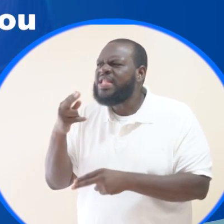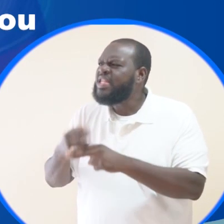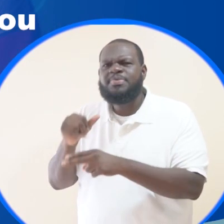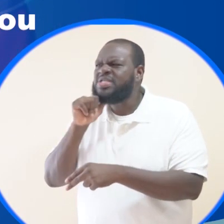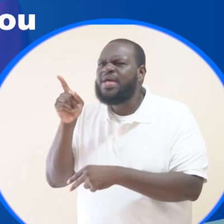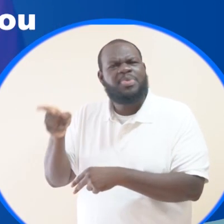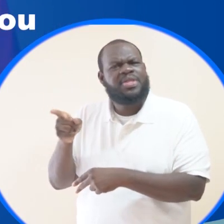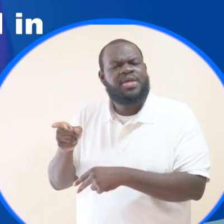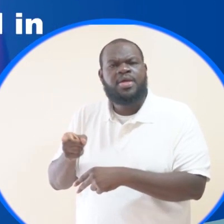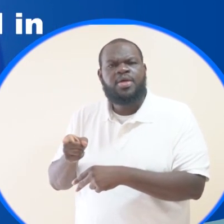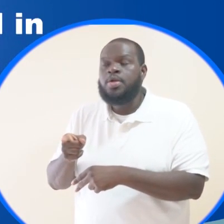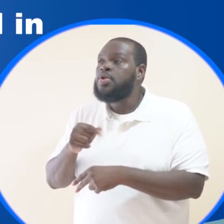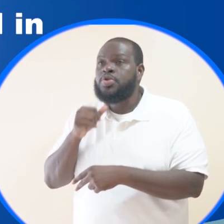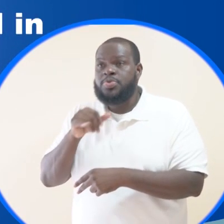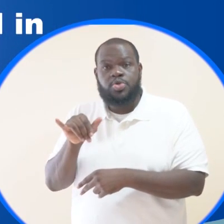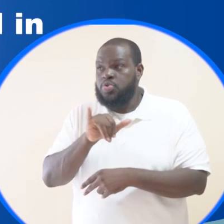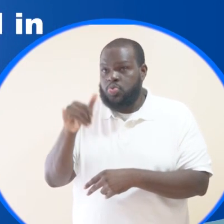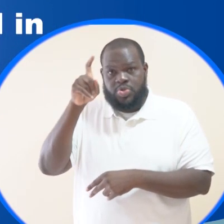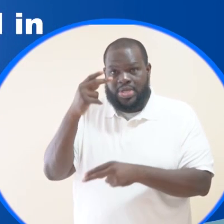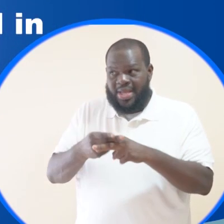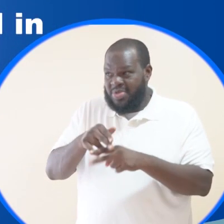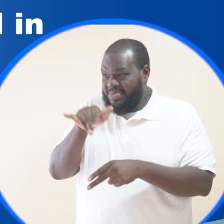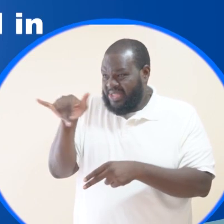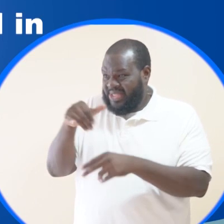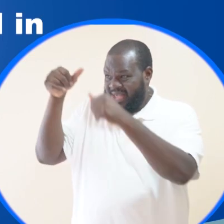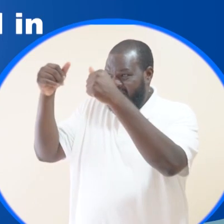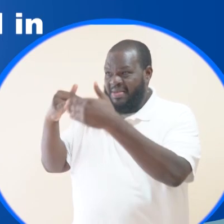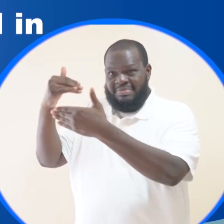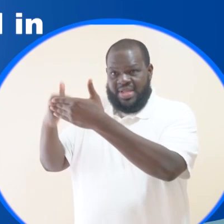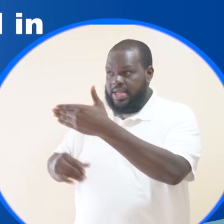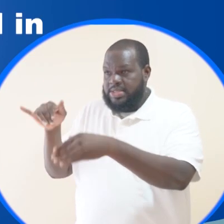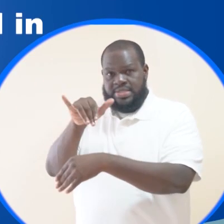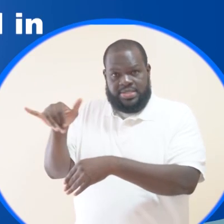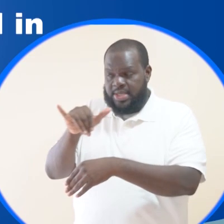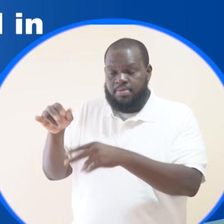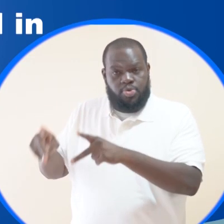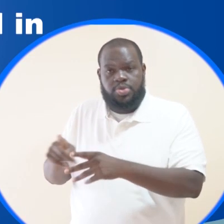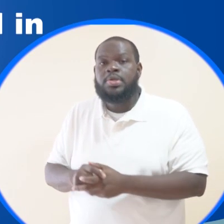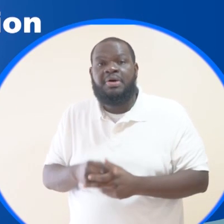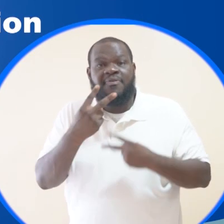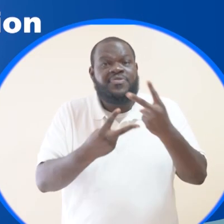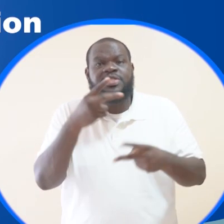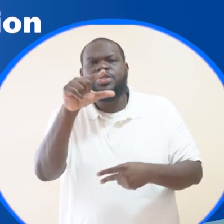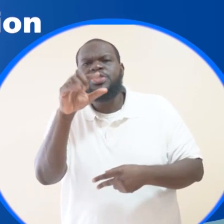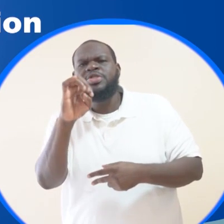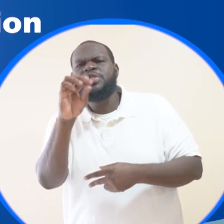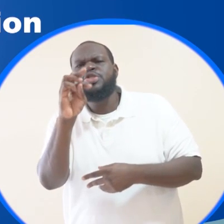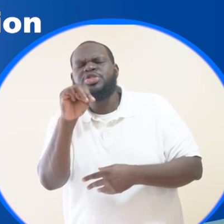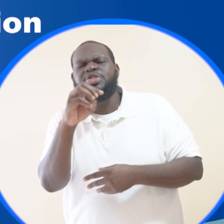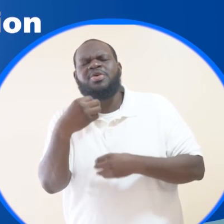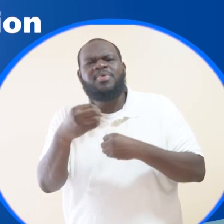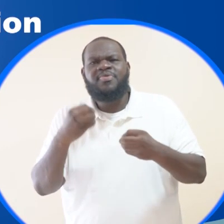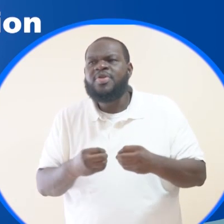inclusion in the OLE To do so, you must be listed in the same divisional list As the person you are objecting to Visit the G-Com registration